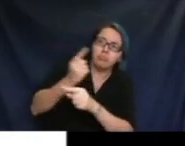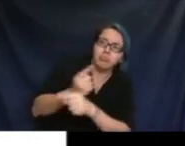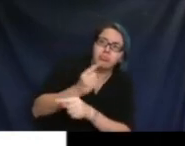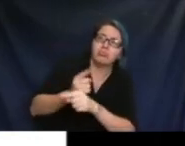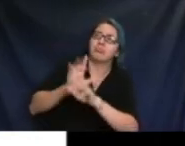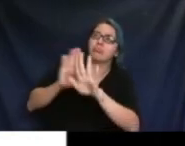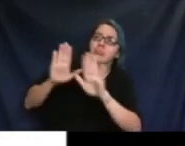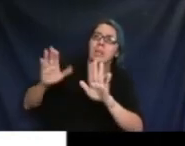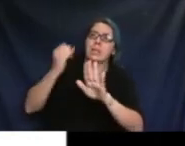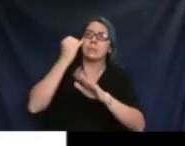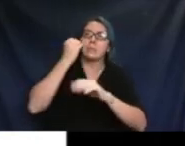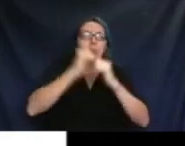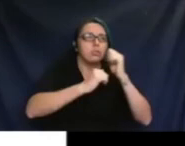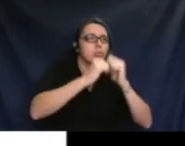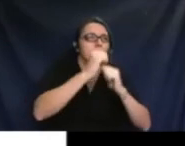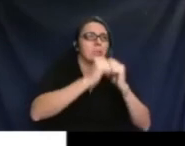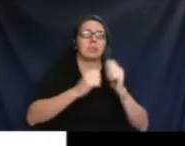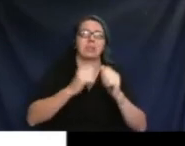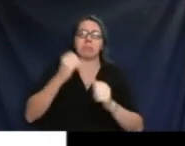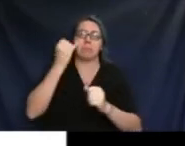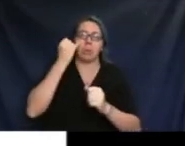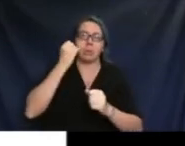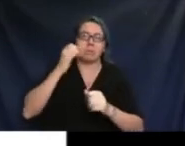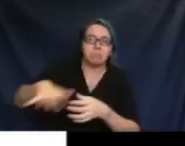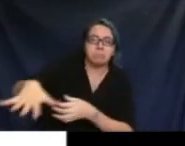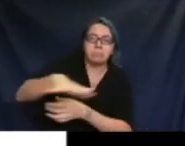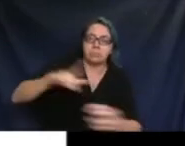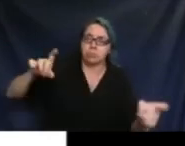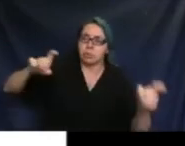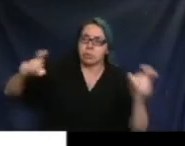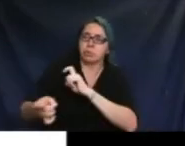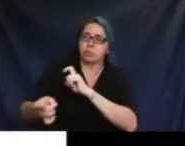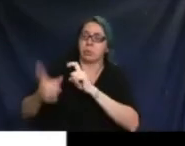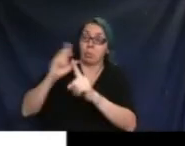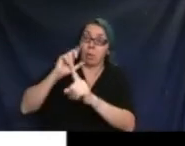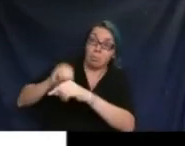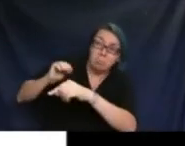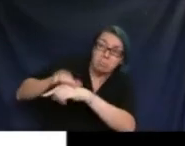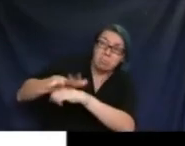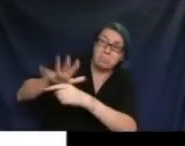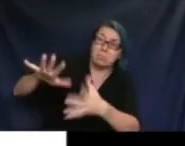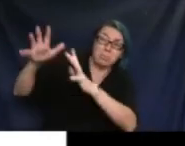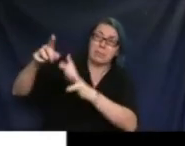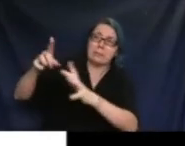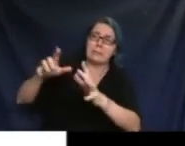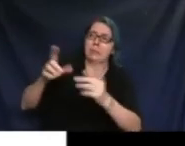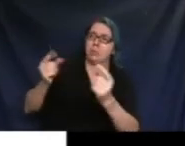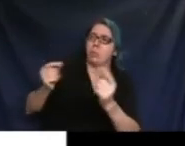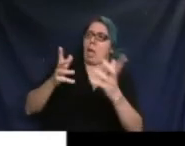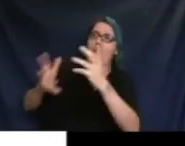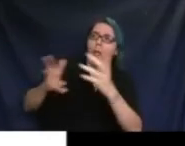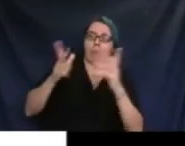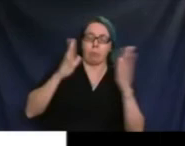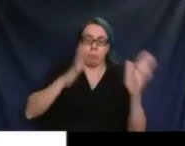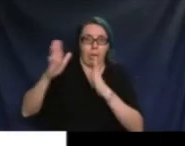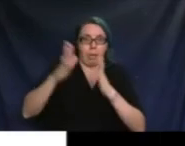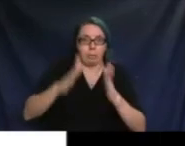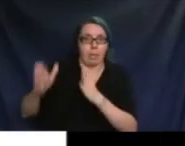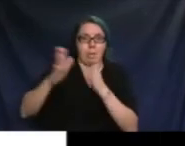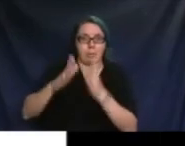in mind that you have to have also those deaccessioning and removal pieces in your